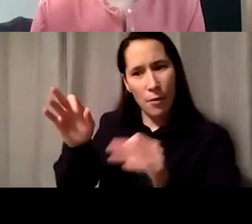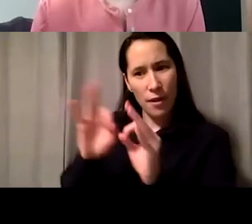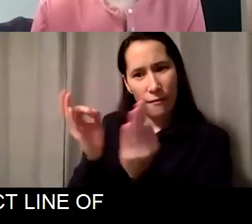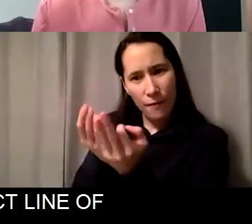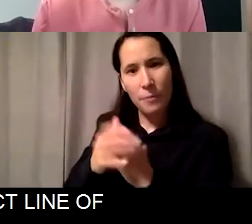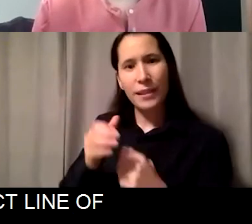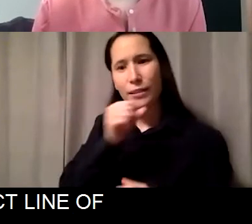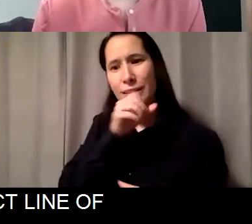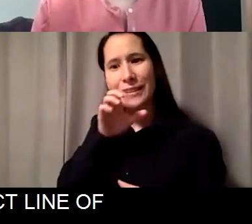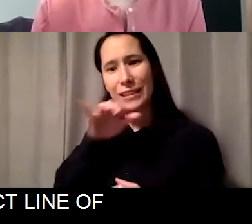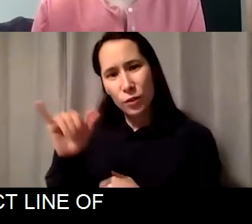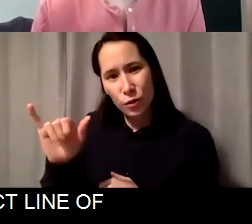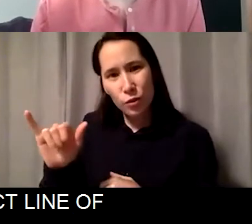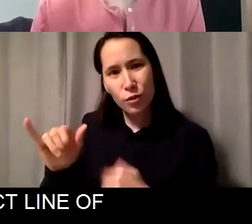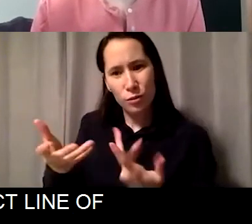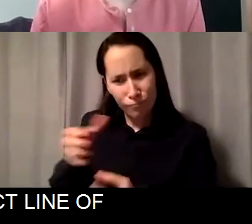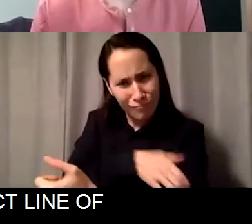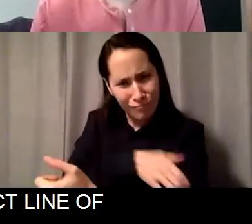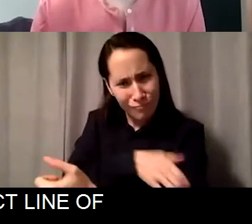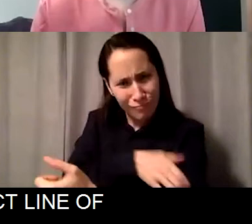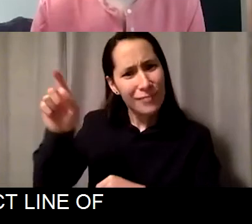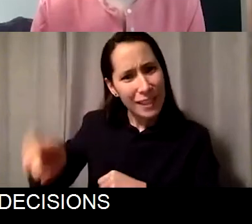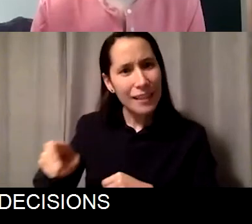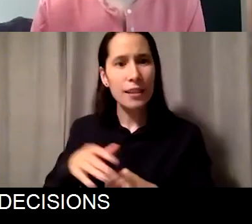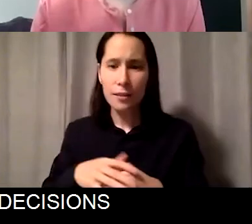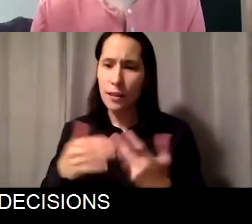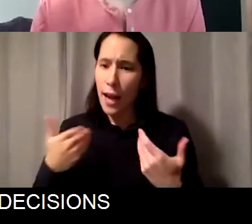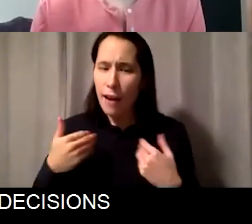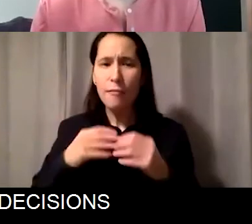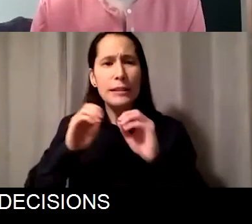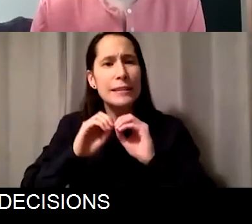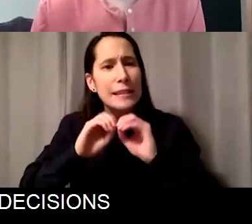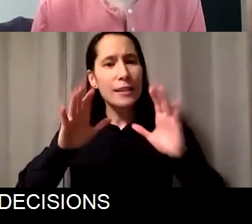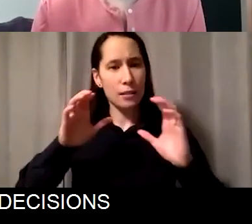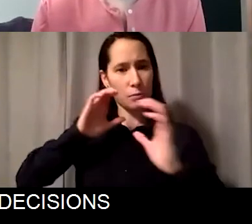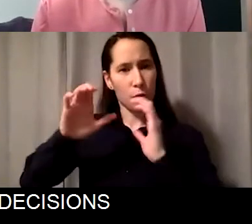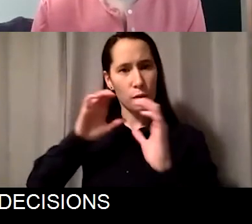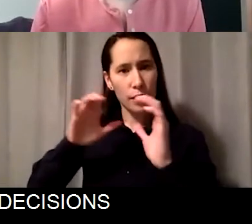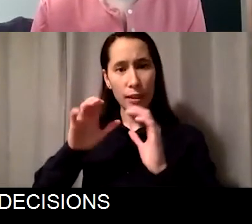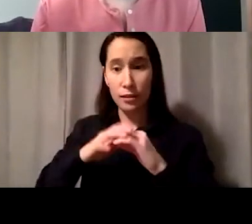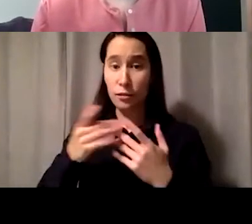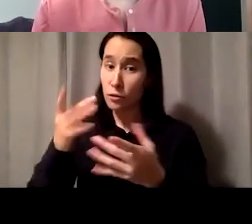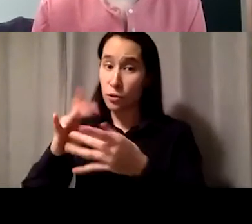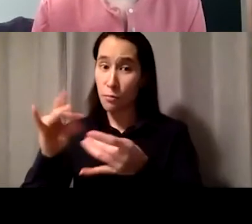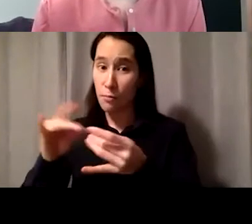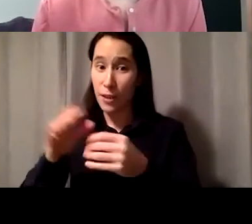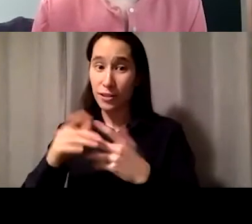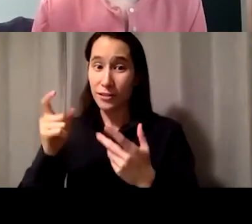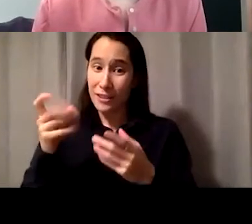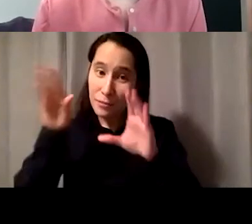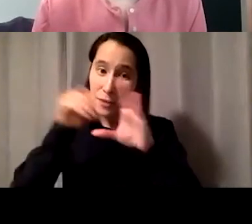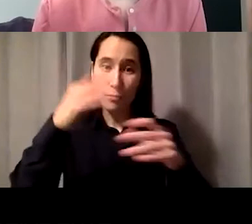councils to really have that direct line of communication with people that are making these decisions. Because like you said, I think this is a